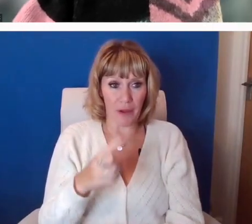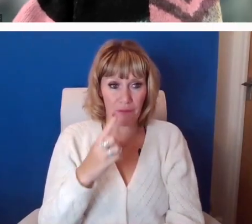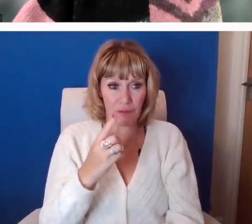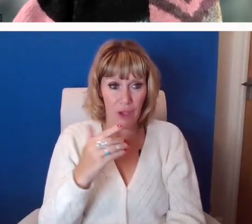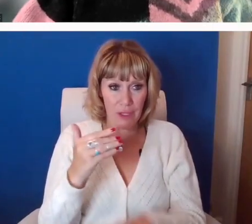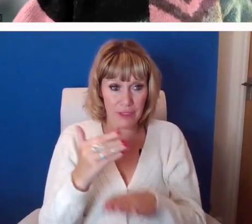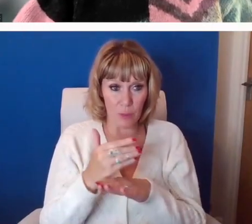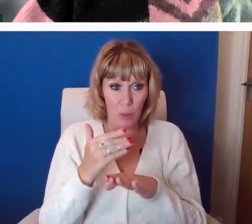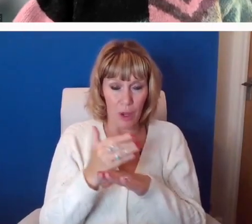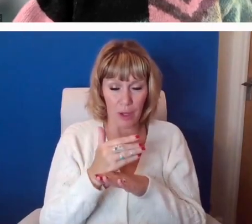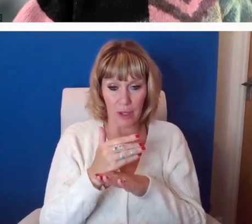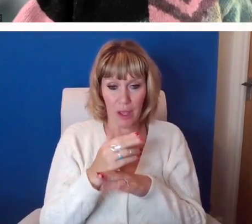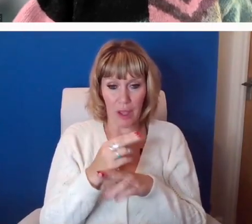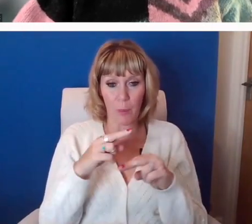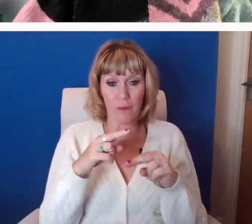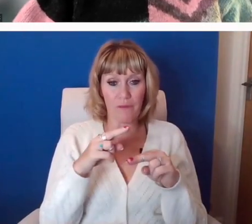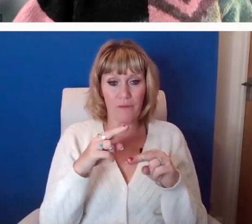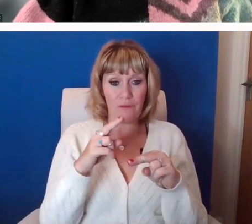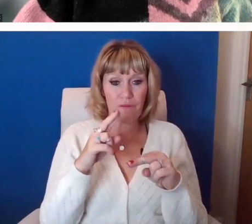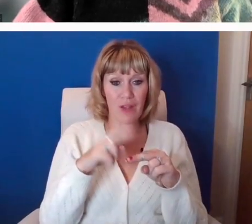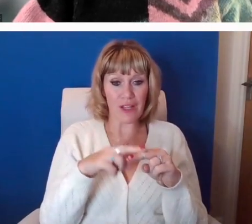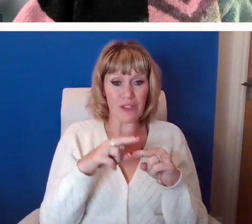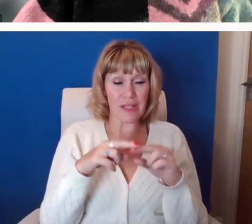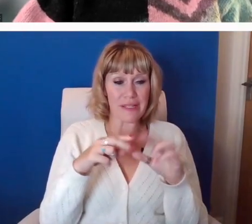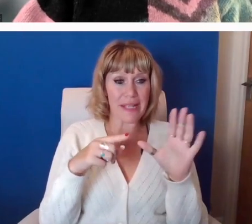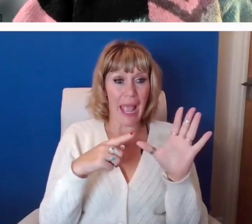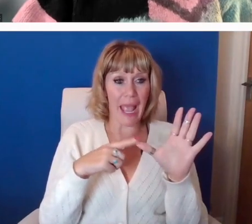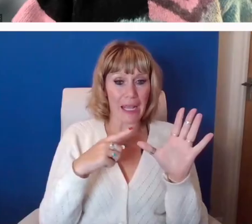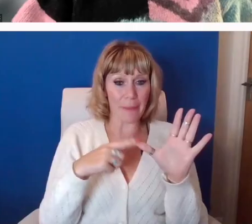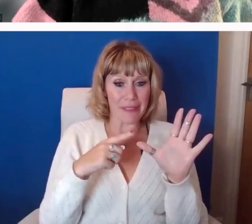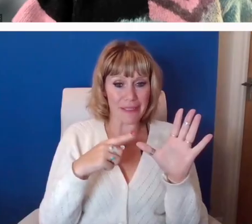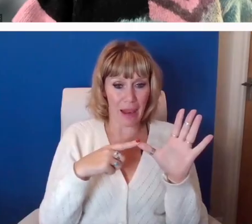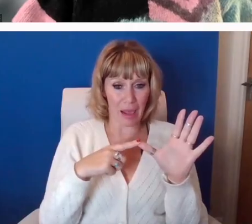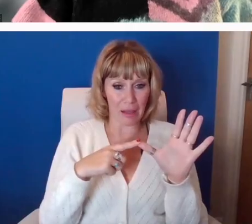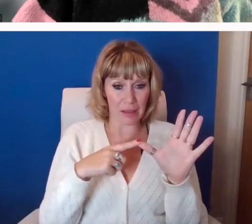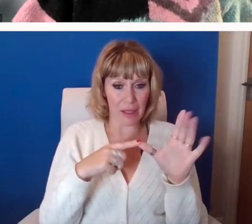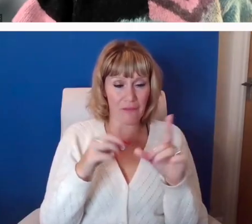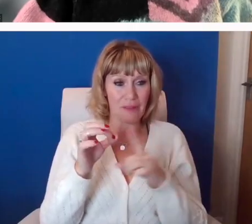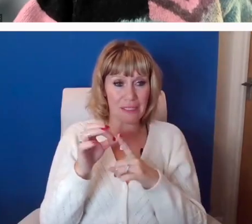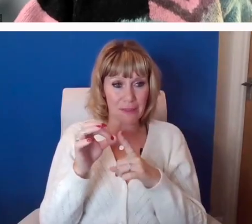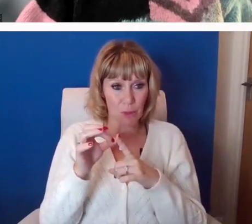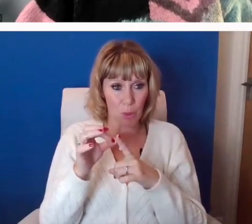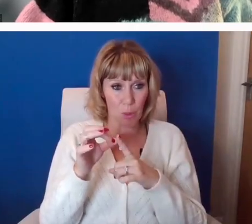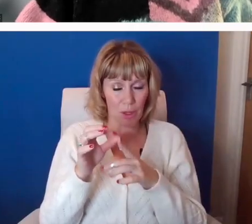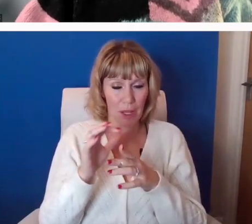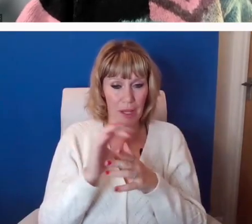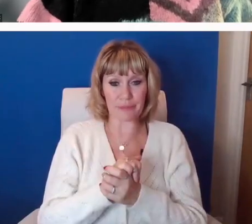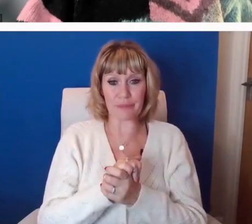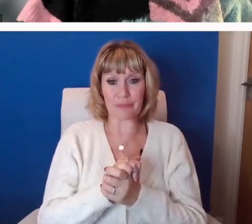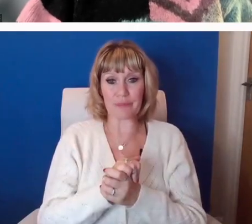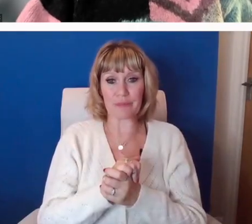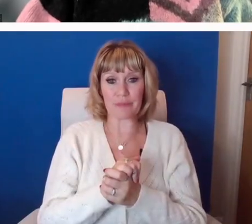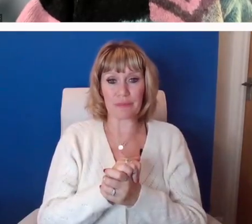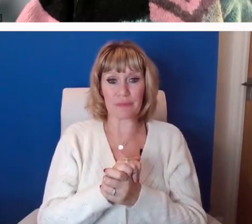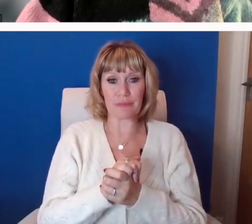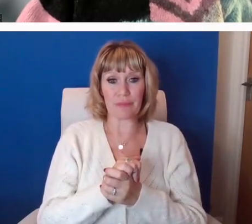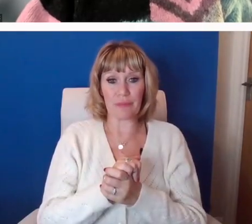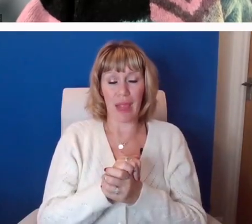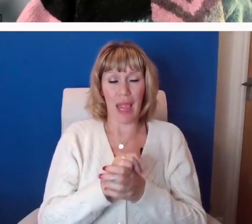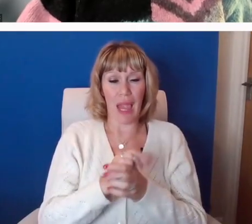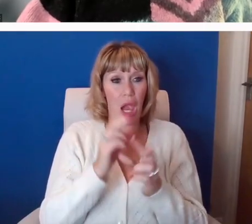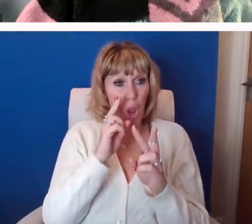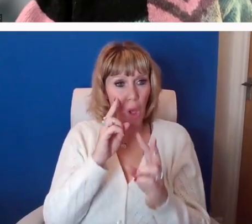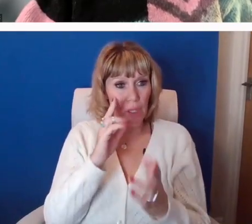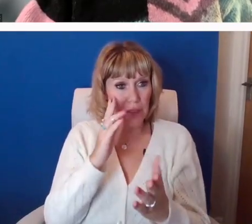work by Francesca Apicella, Phantasmagoria, which is actually looks very, very digital, but